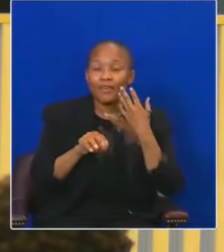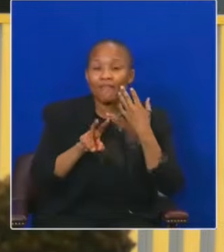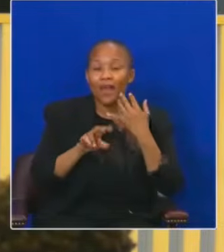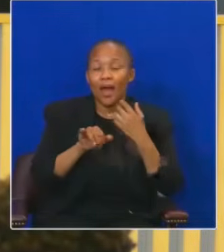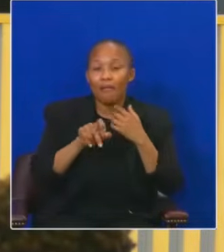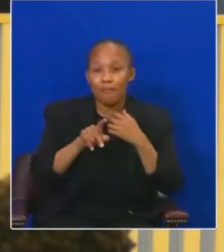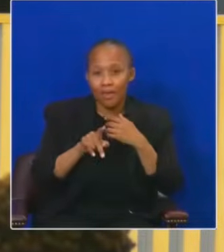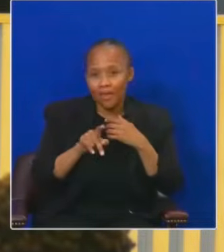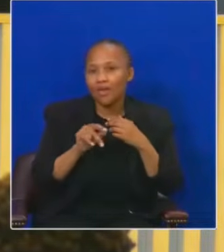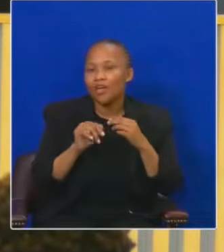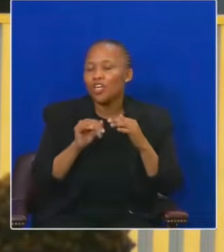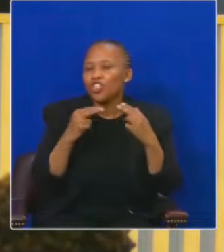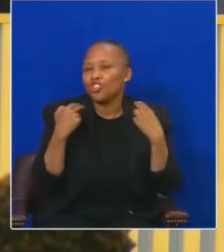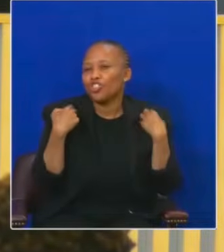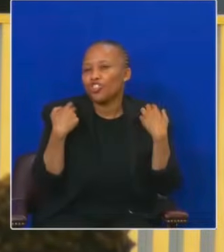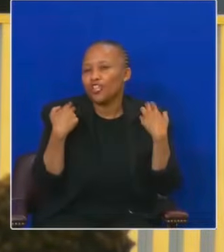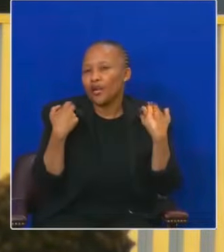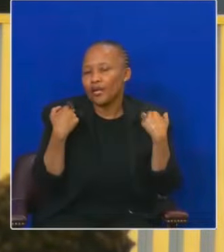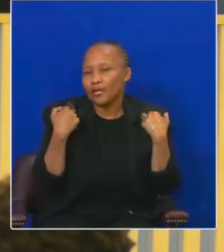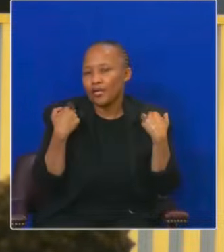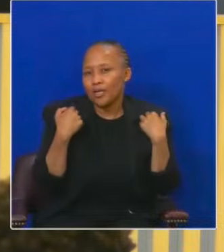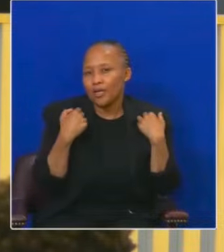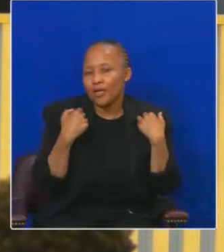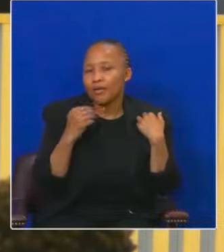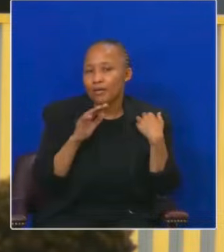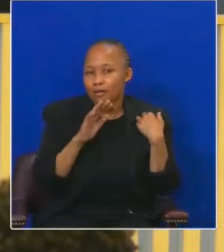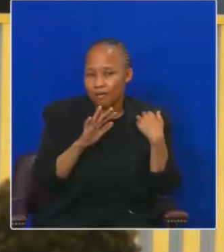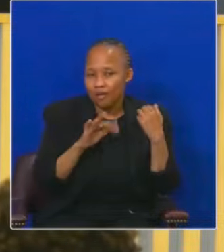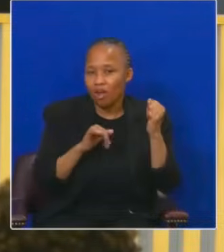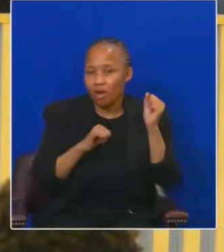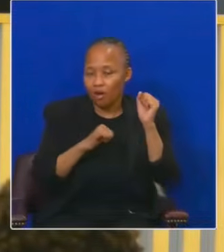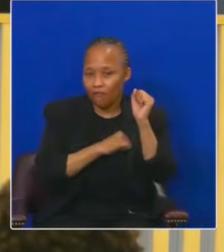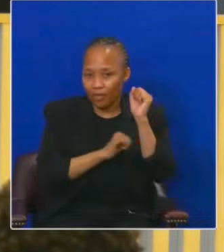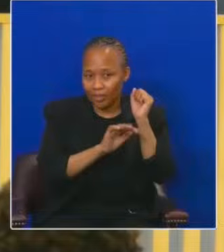was myself,